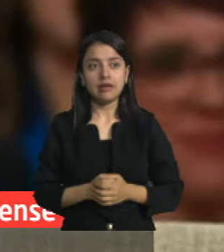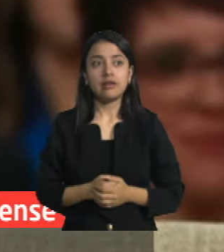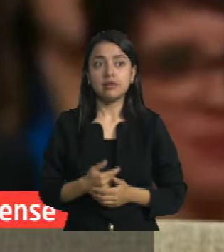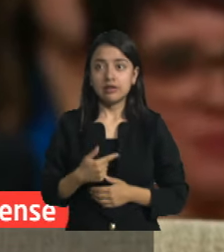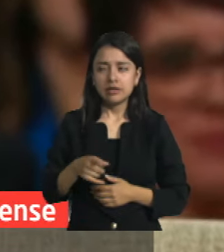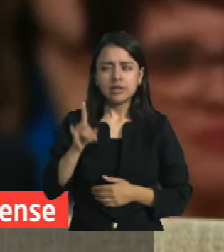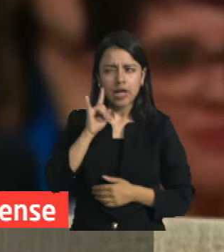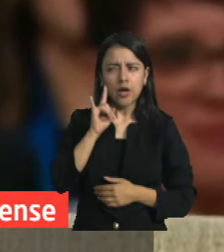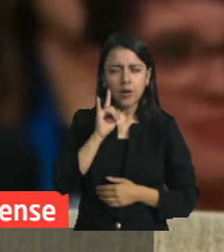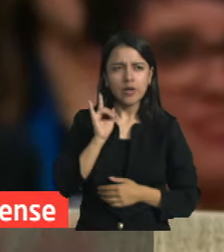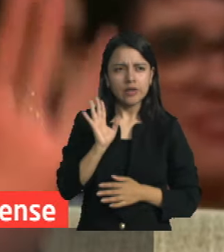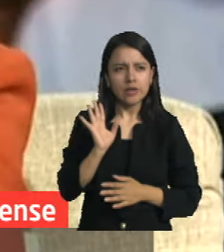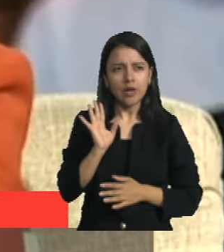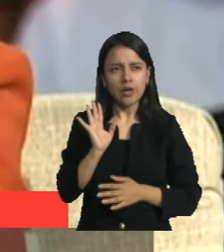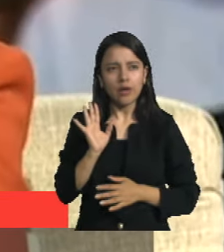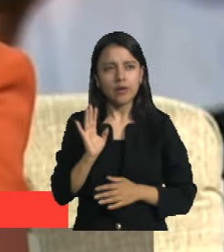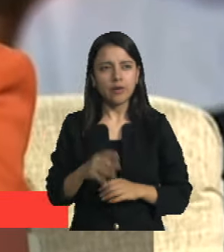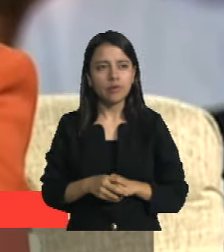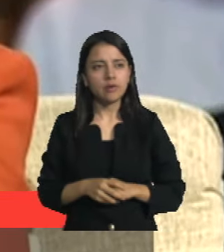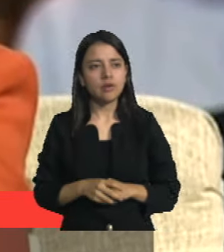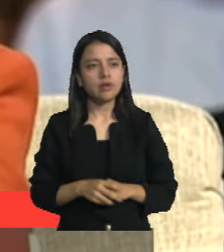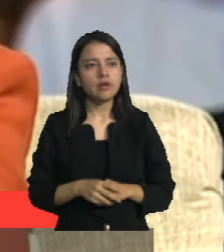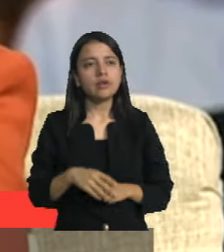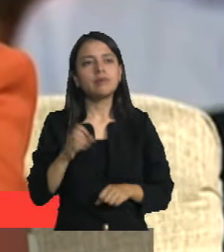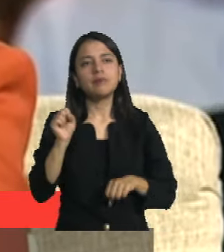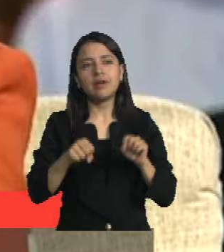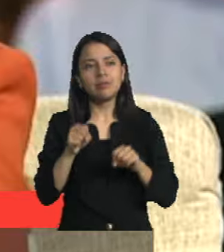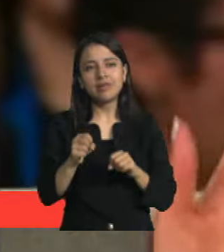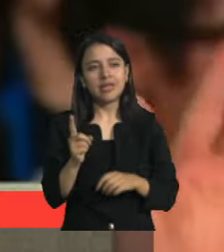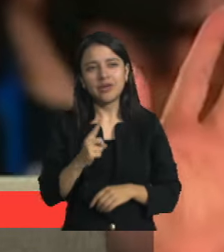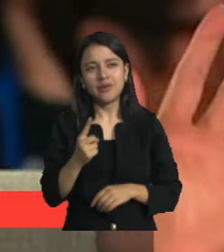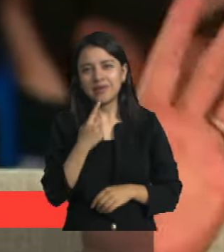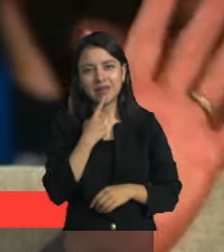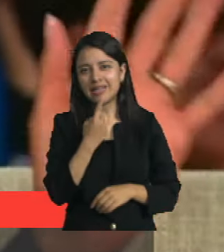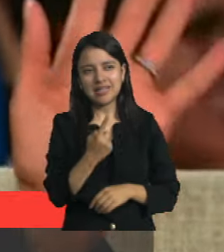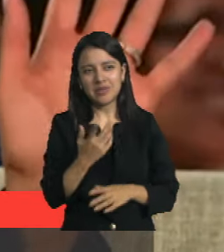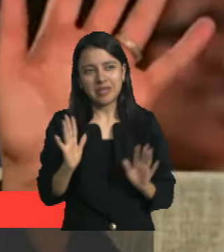yes, I hear that. I hear that. Probably should not have said that.